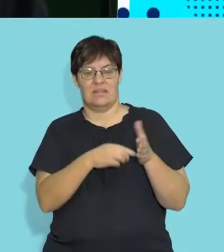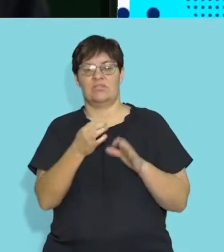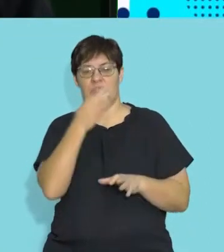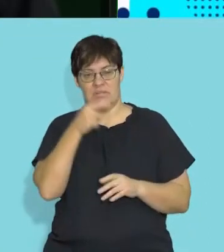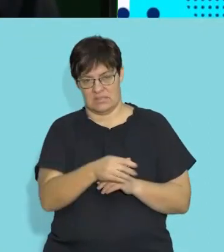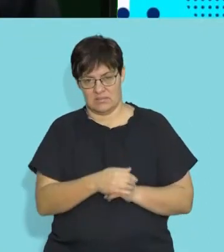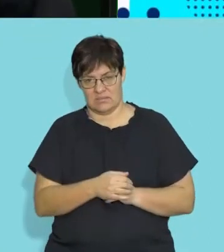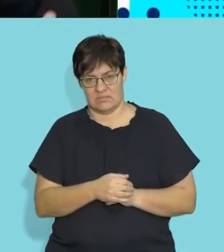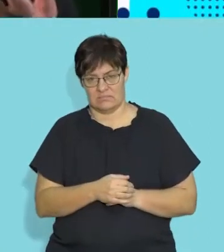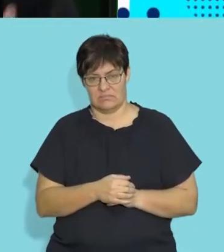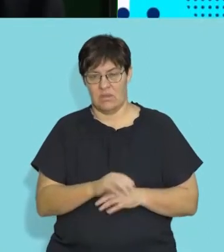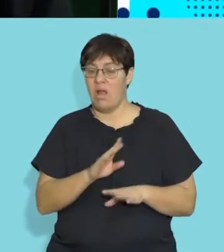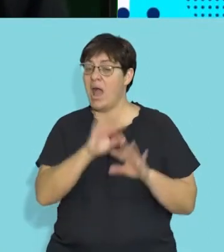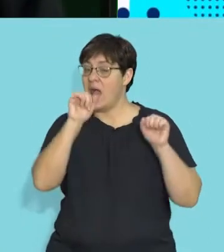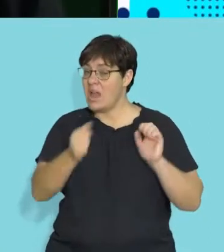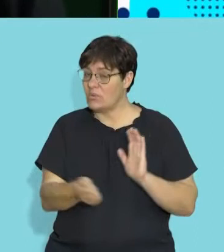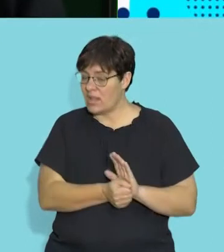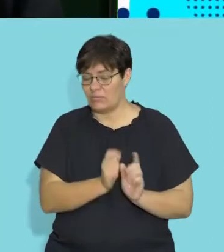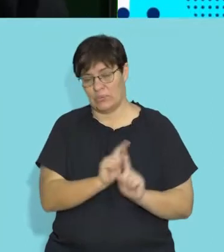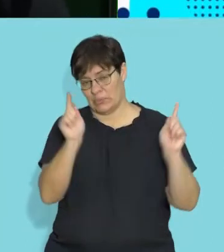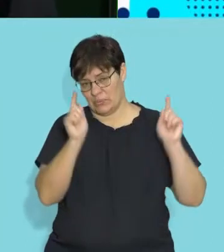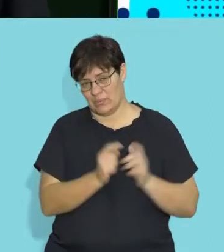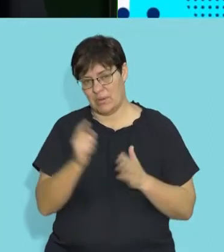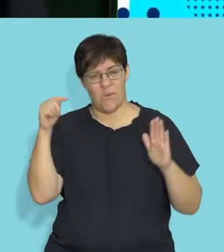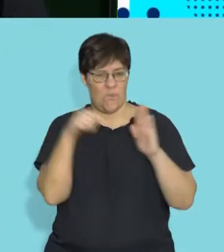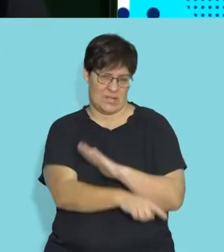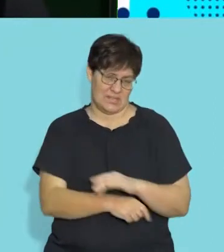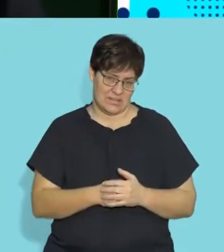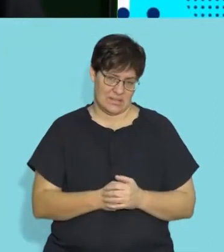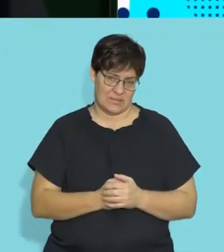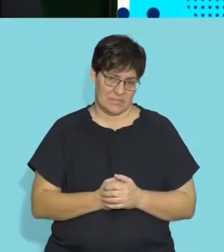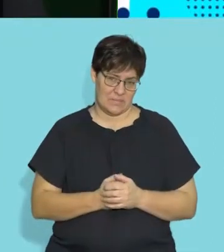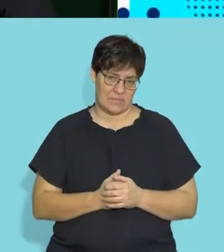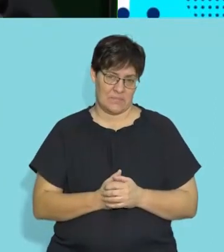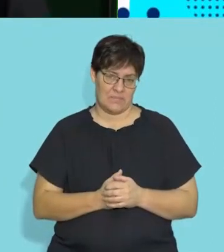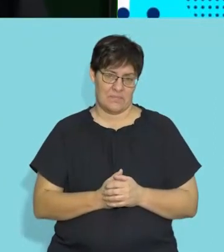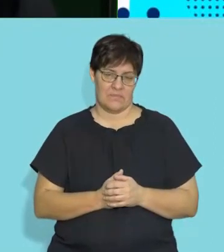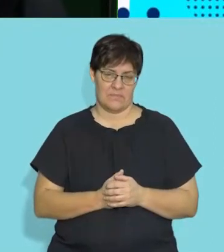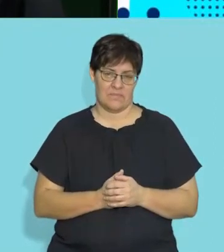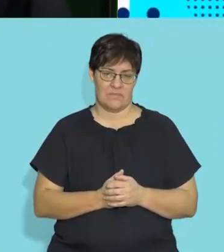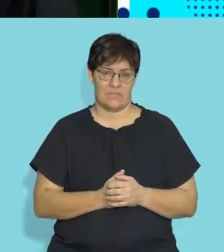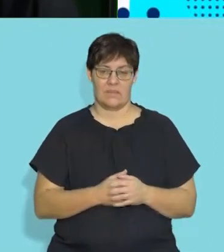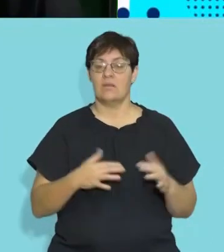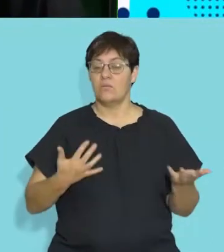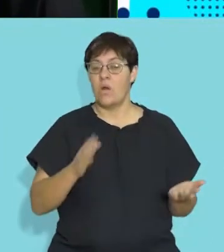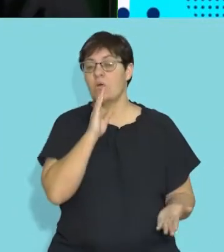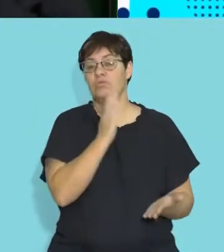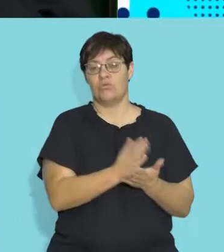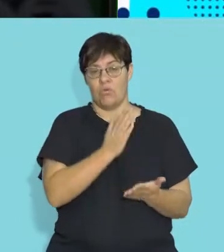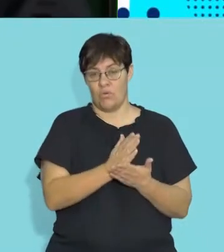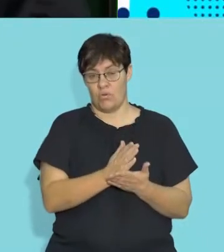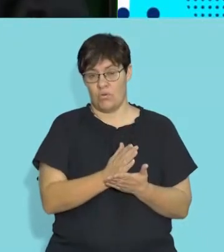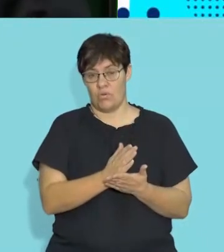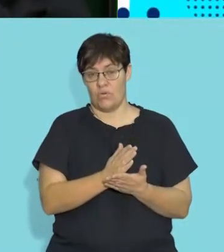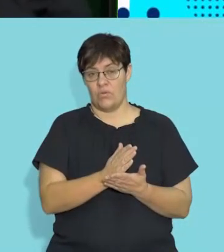packet of chips, we will not be able to sell it, and it will be a waste, and it will be a loss to the business. So